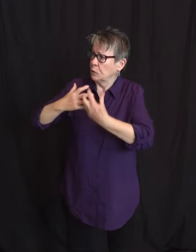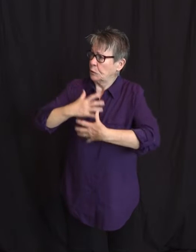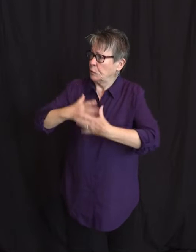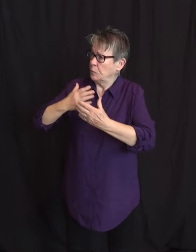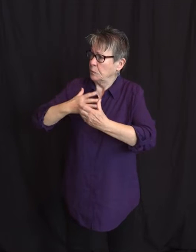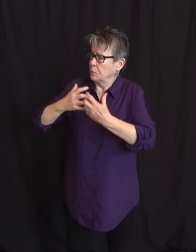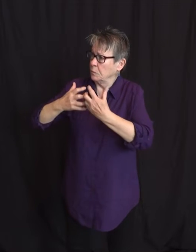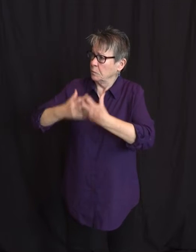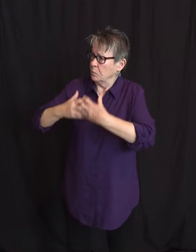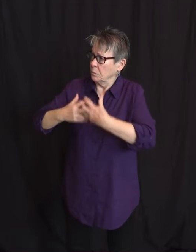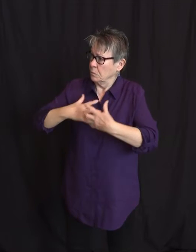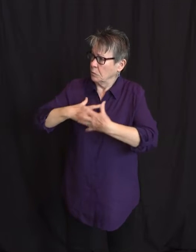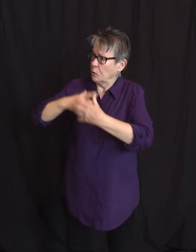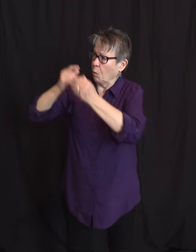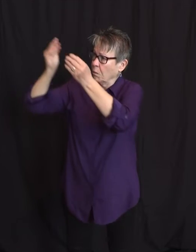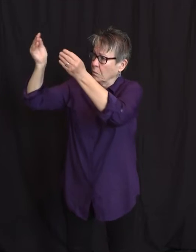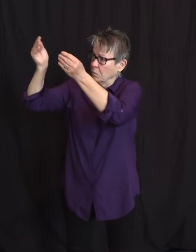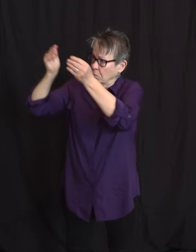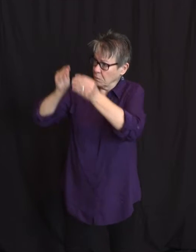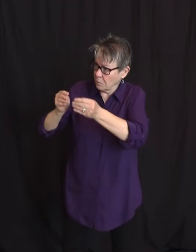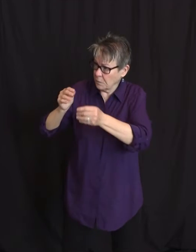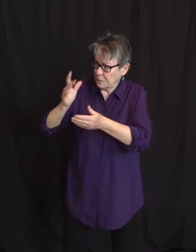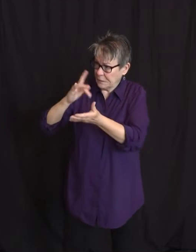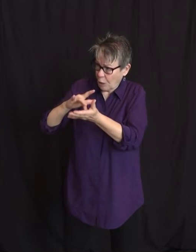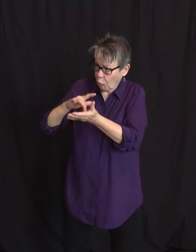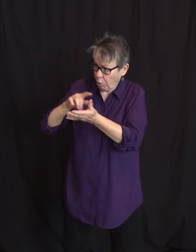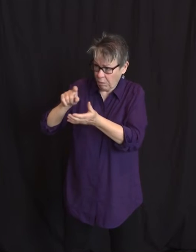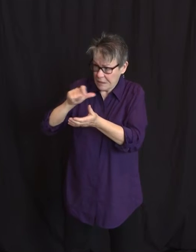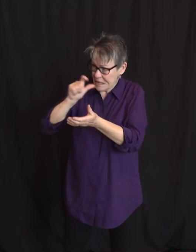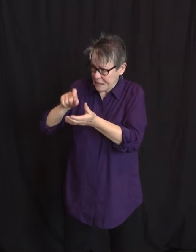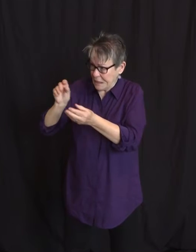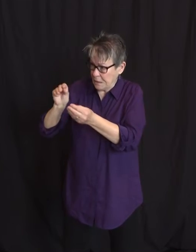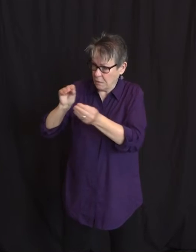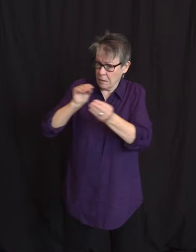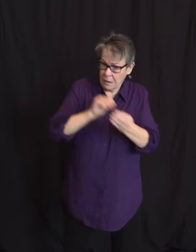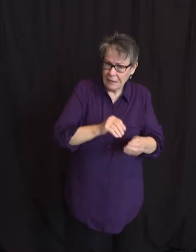my bias will be leaning toward making statewide